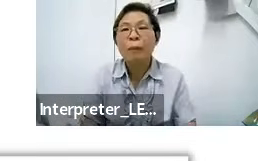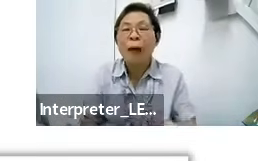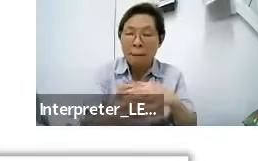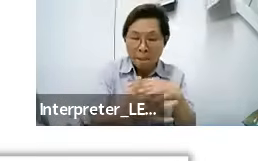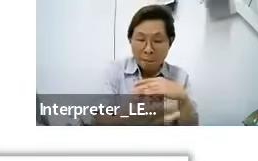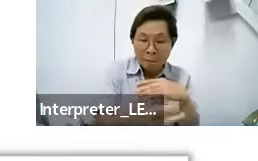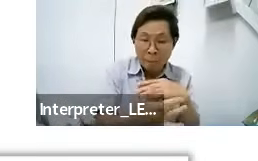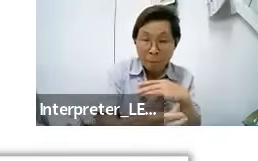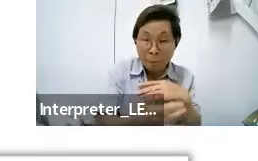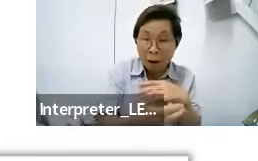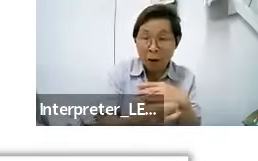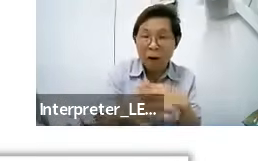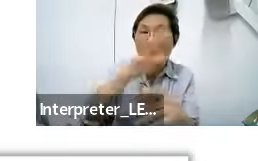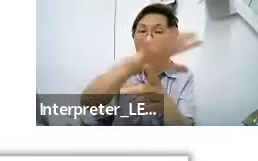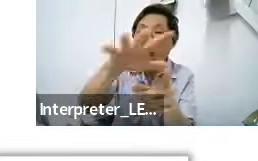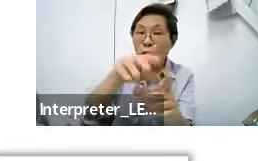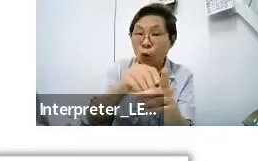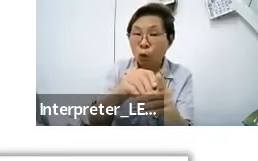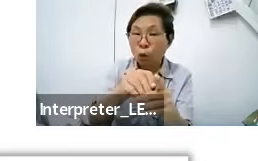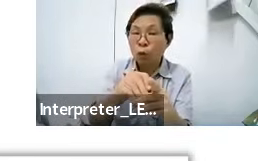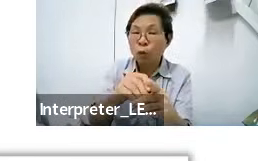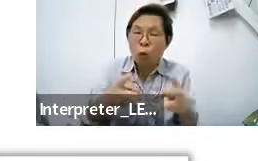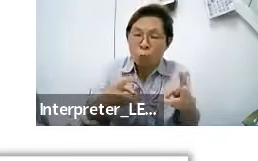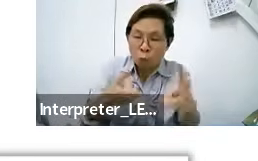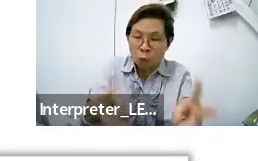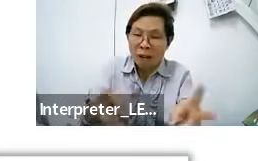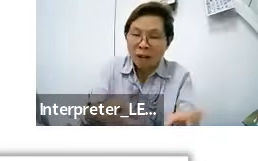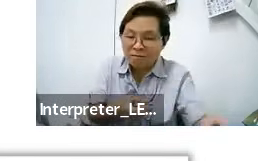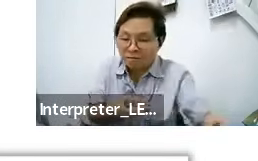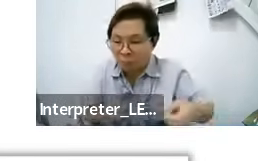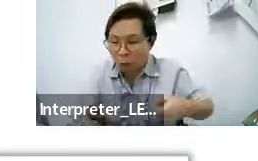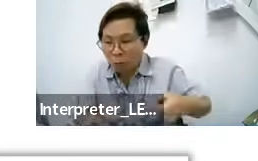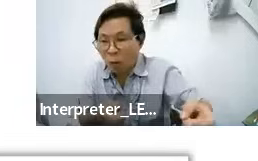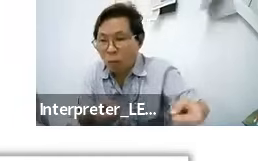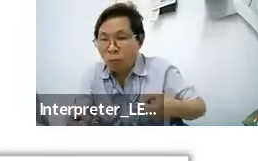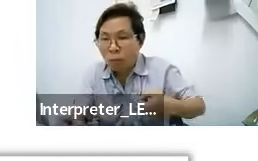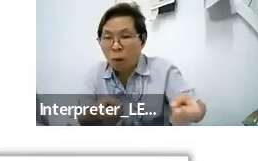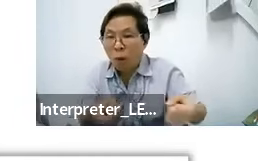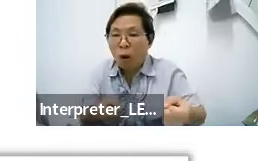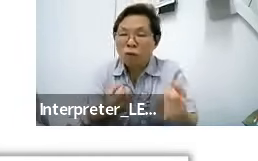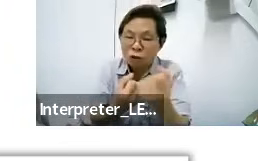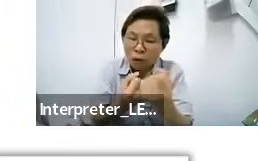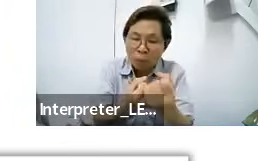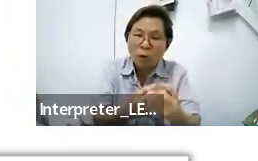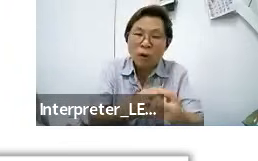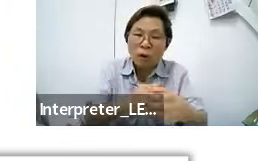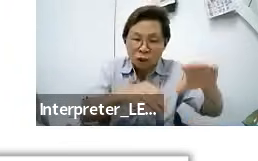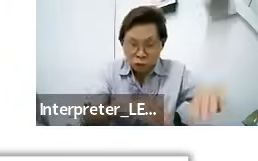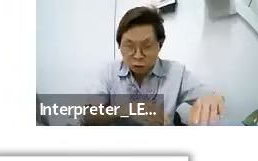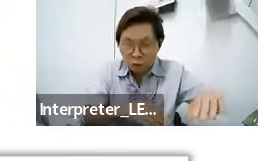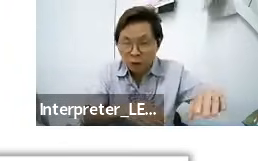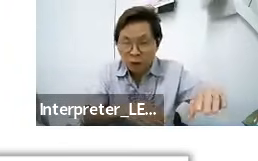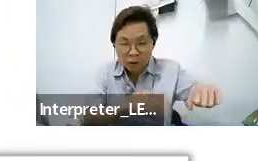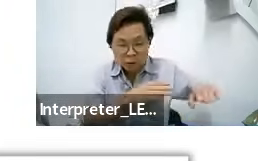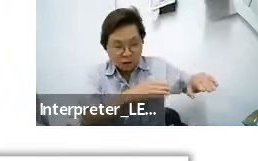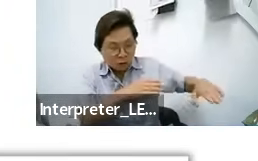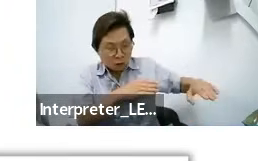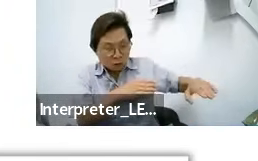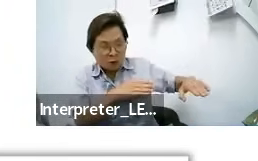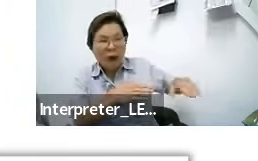techniques include ways to manage or to support their child behavioral